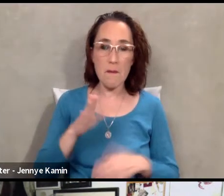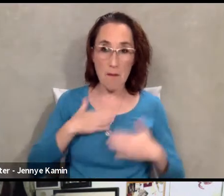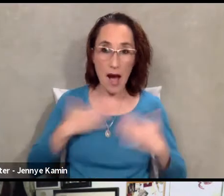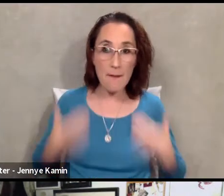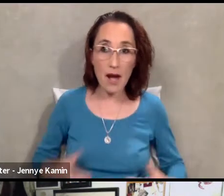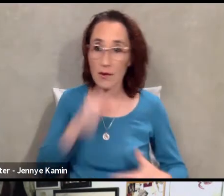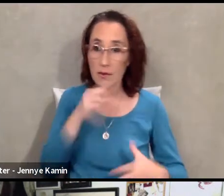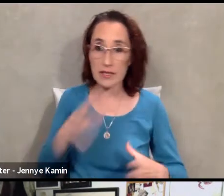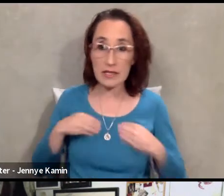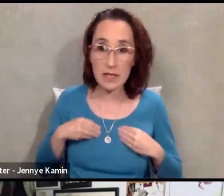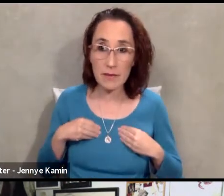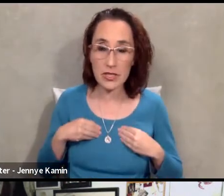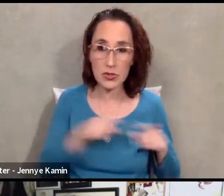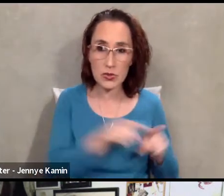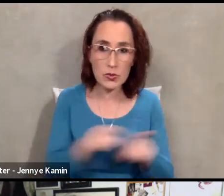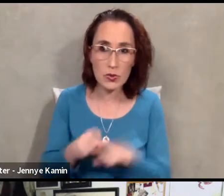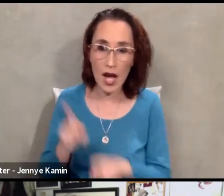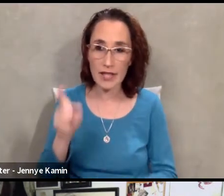images that